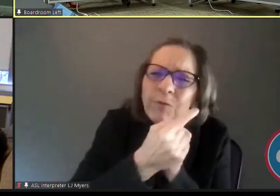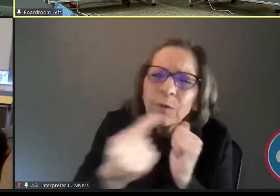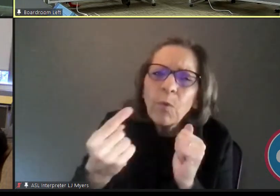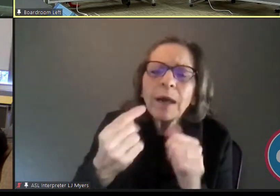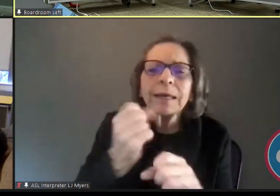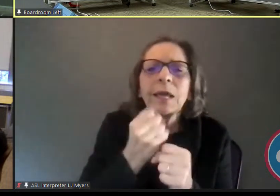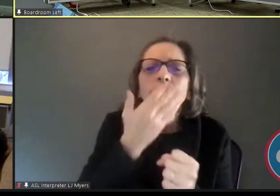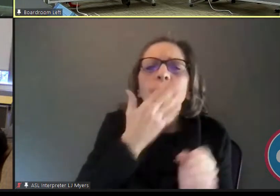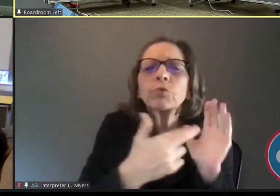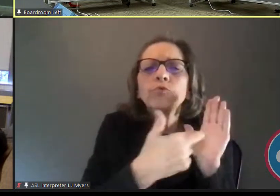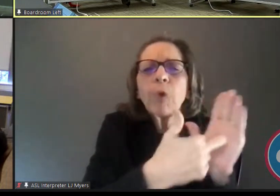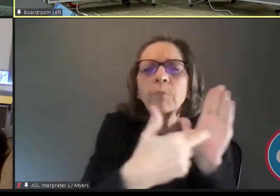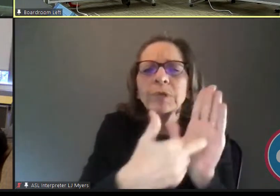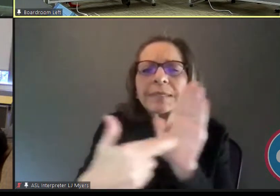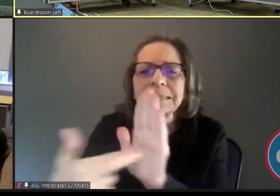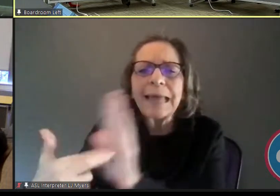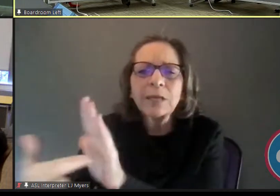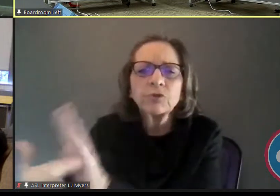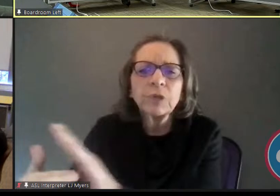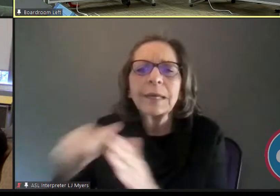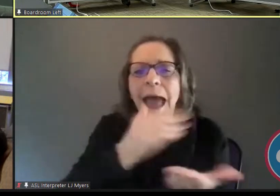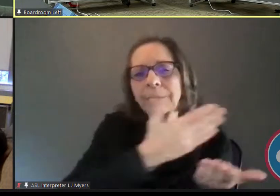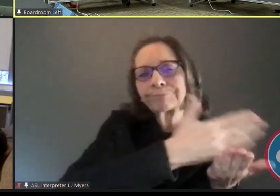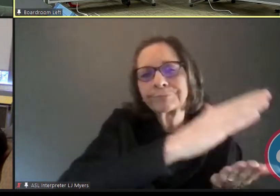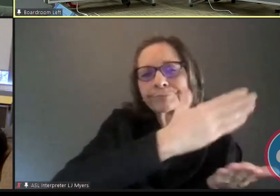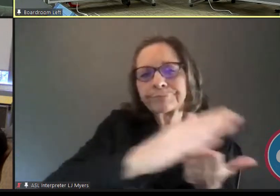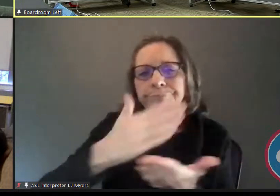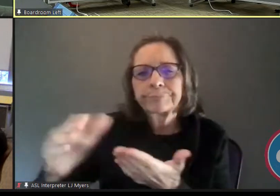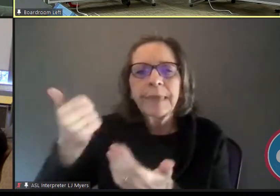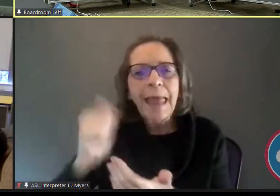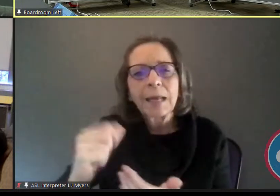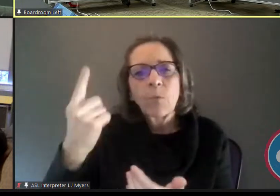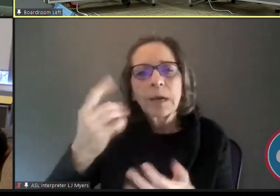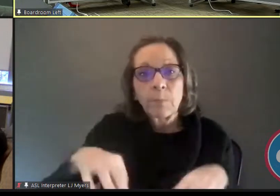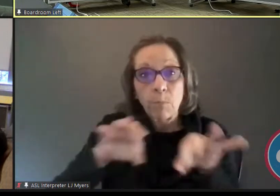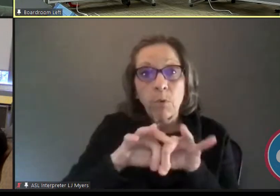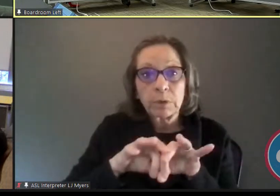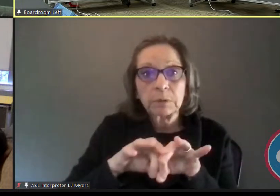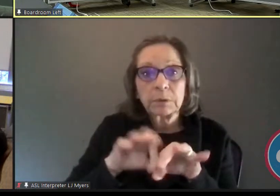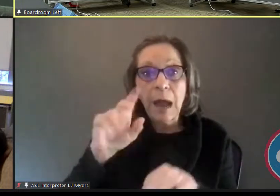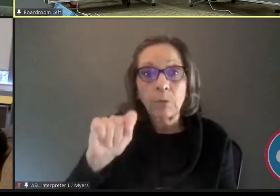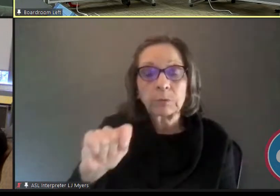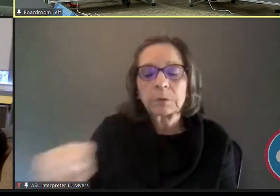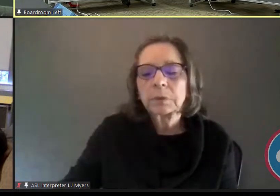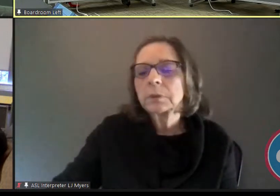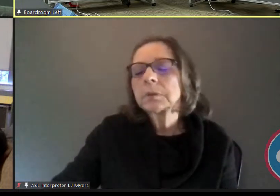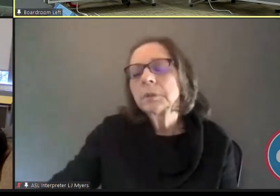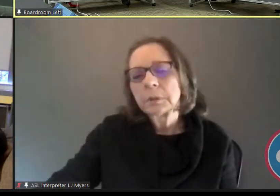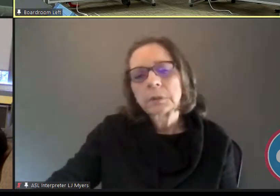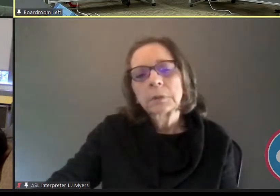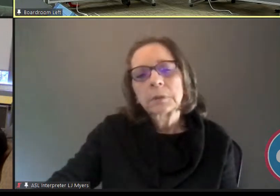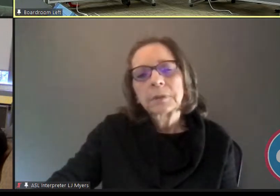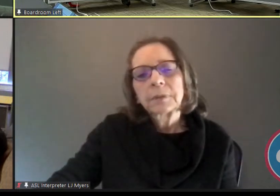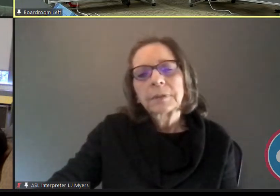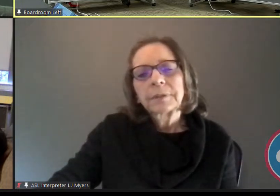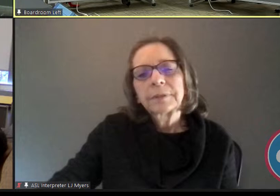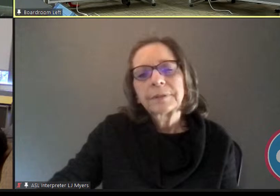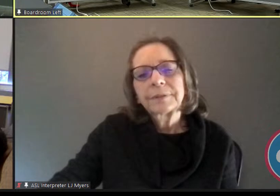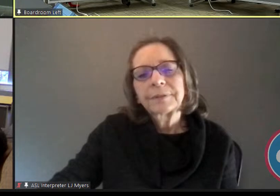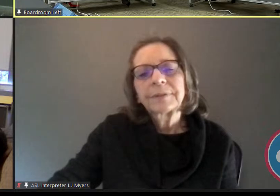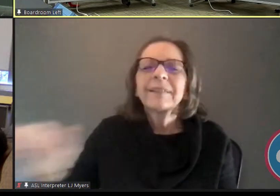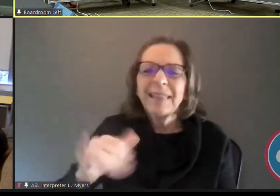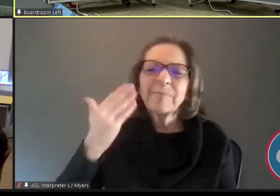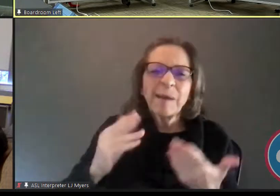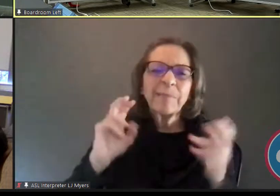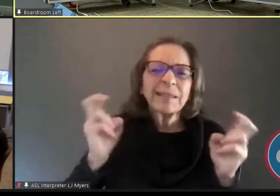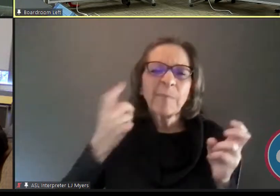representative voices and not leaving somebody important out, right? Like, So maybe it can be a topic for